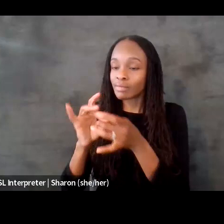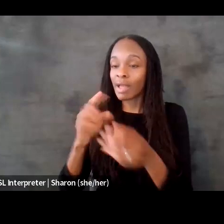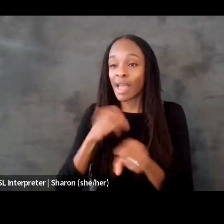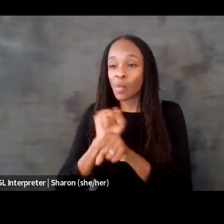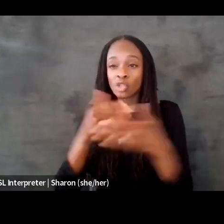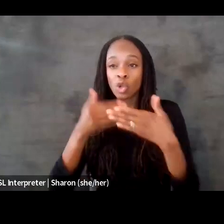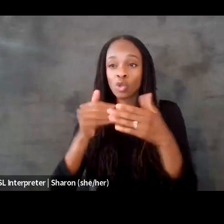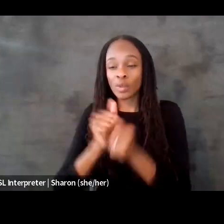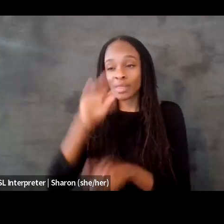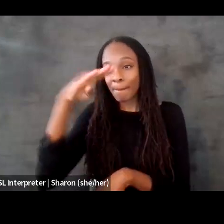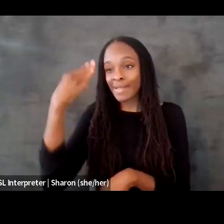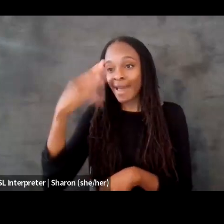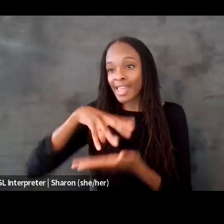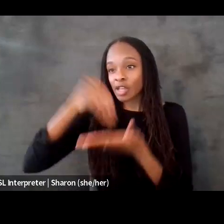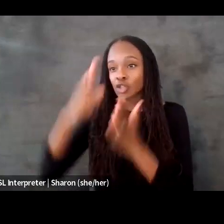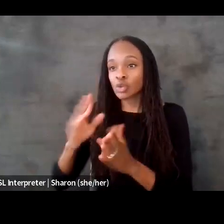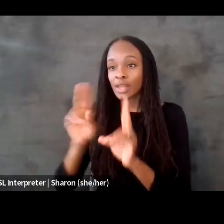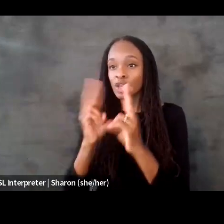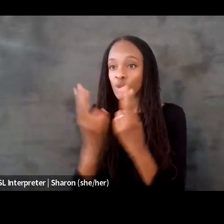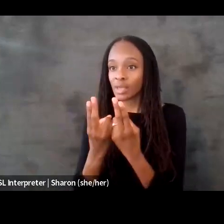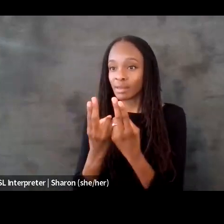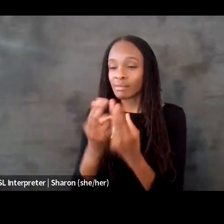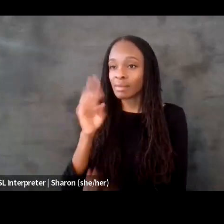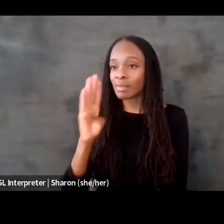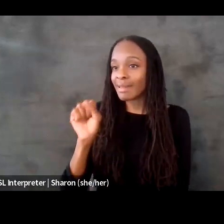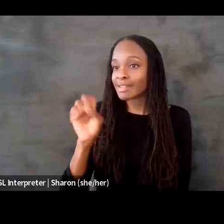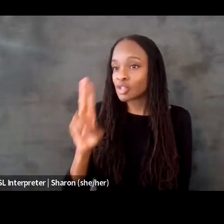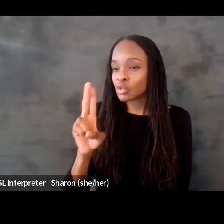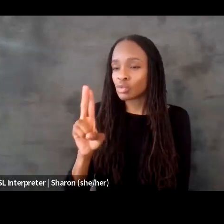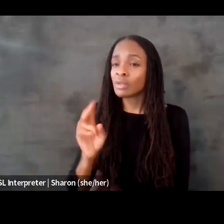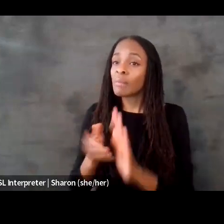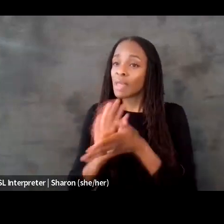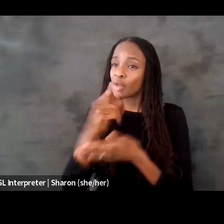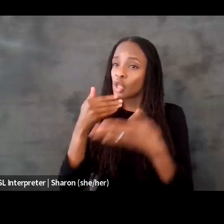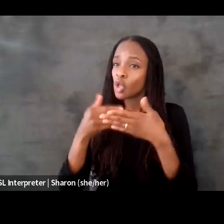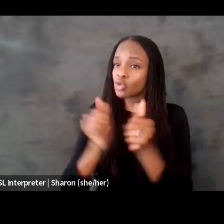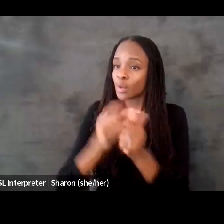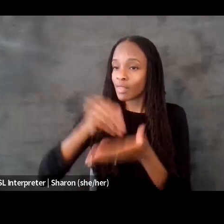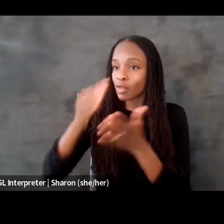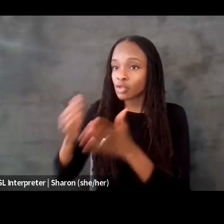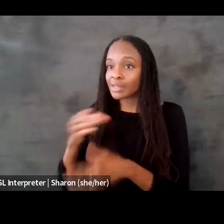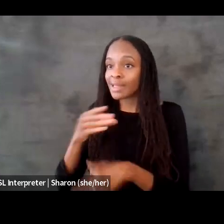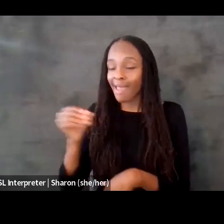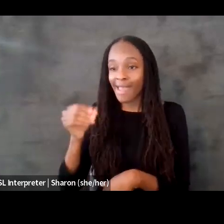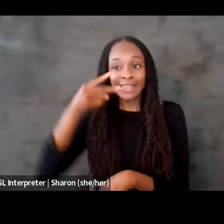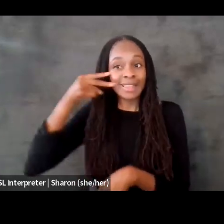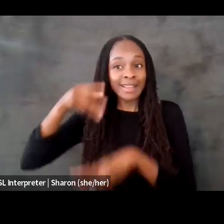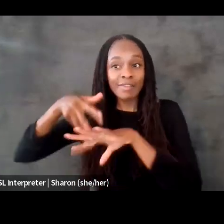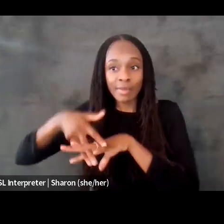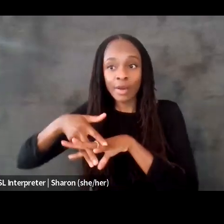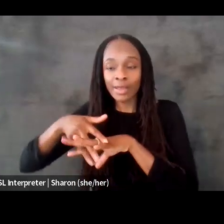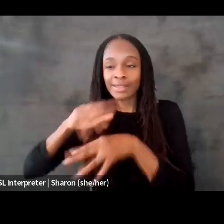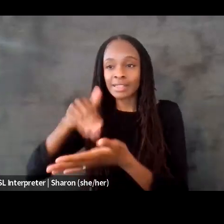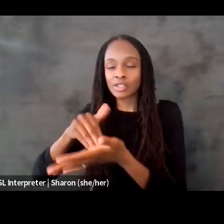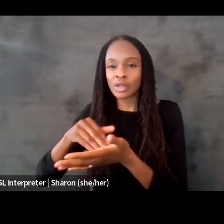Union and became very, very, very close with many of the students, and also in the Chicano Native American Center. But I sought